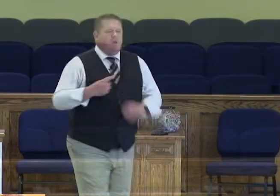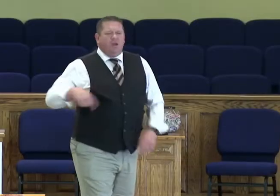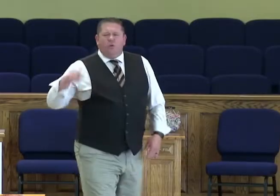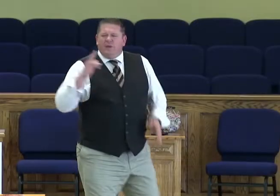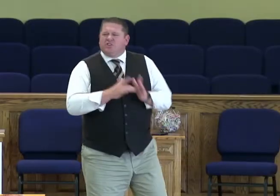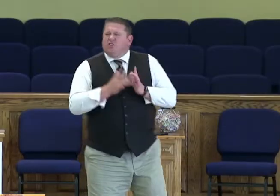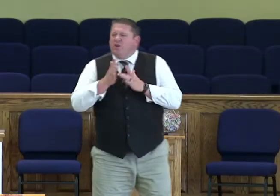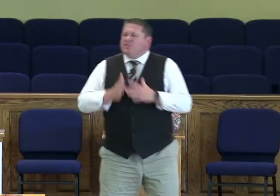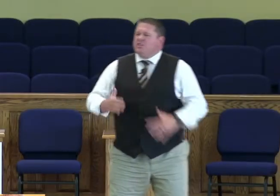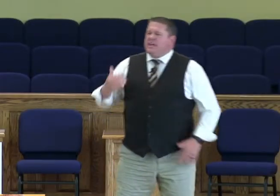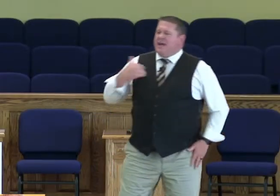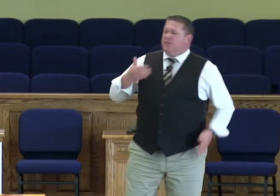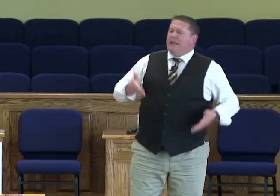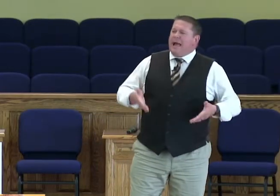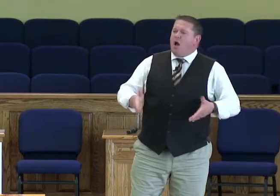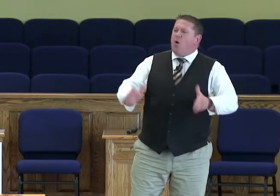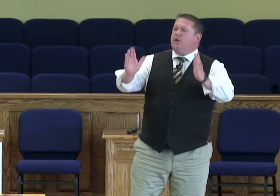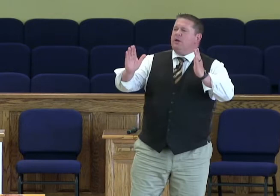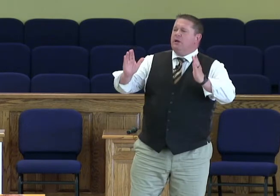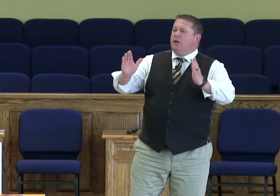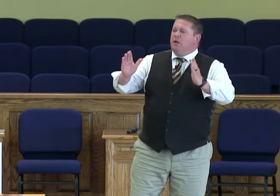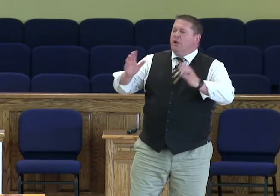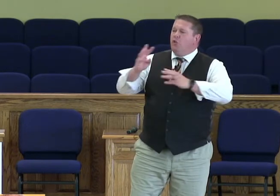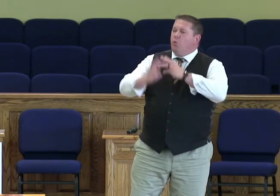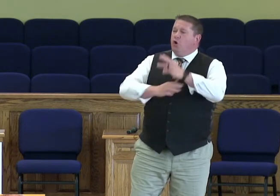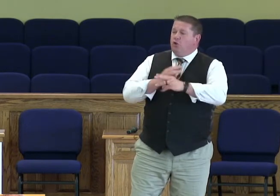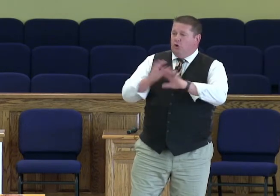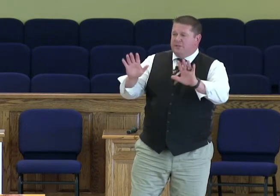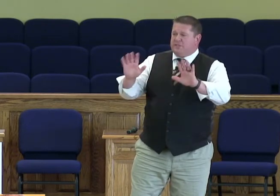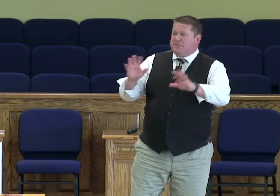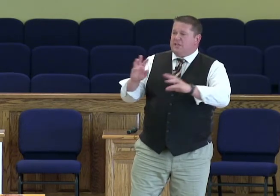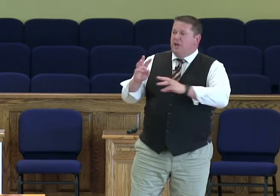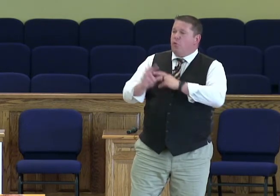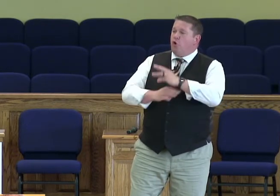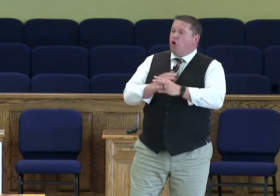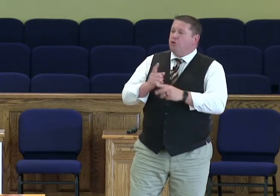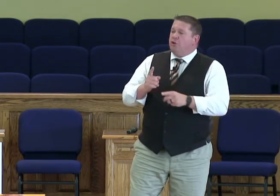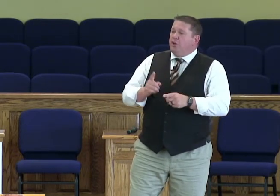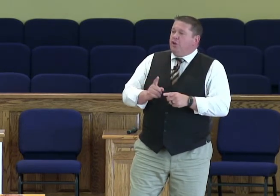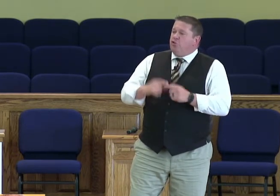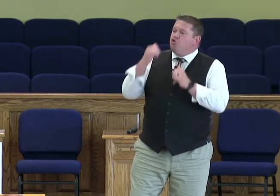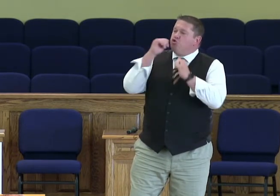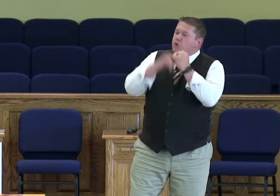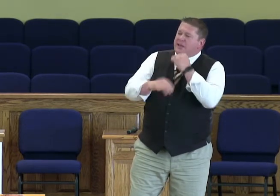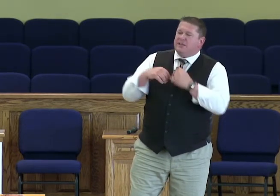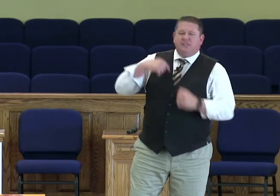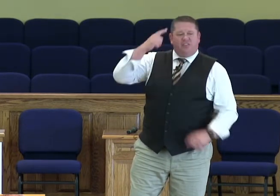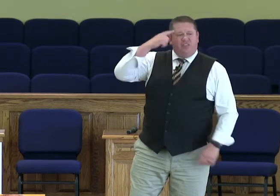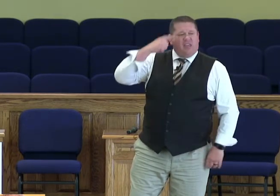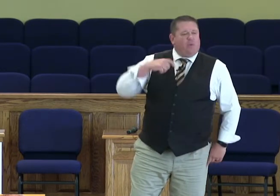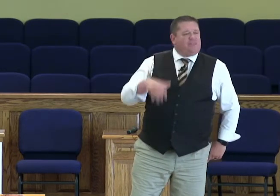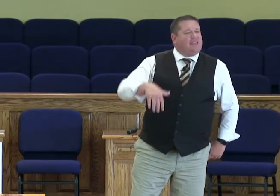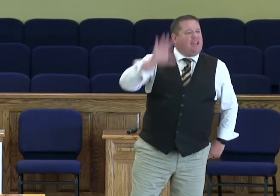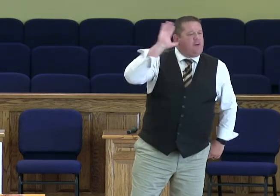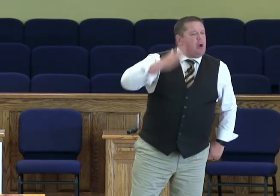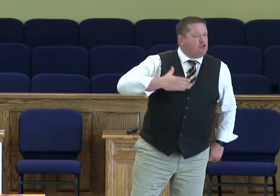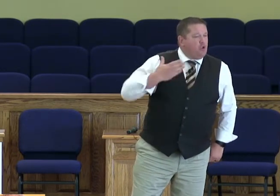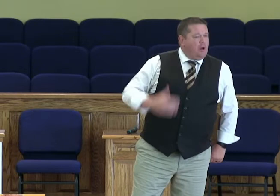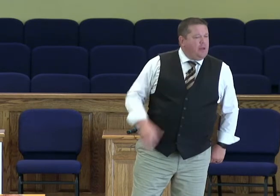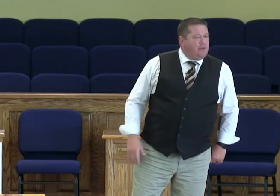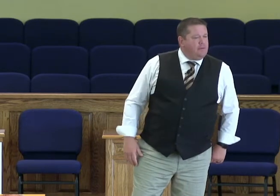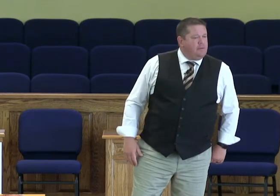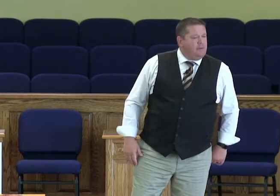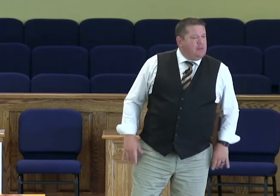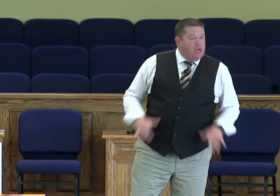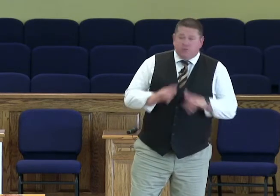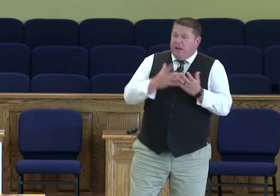evermore. We as Christians have allowed the world, don't miss this now, the world to trick us into thinking we have to give up our